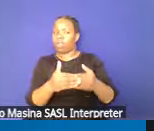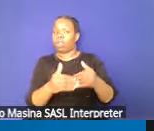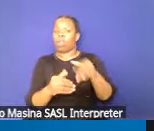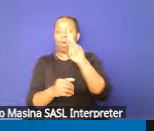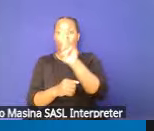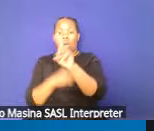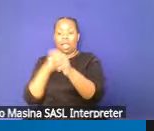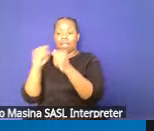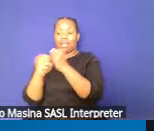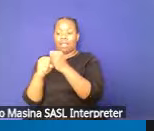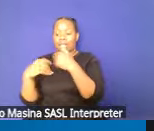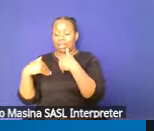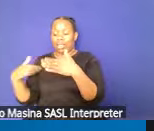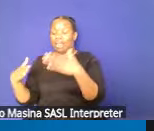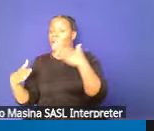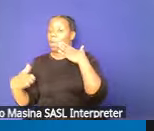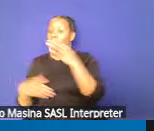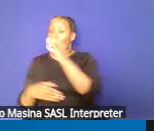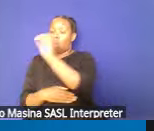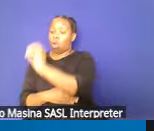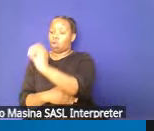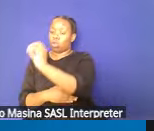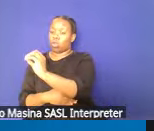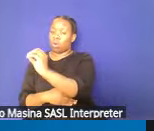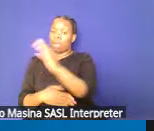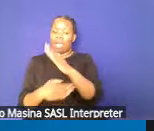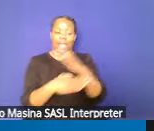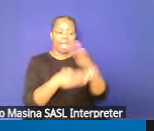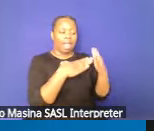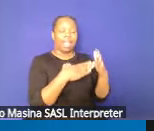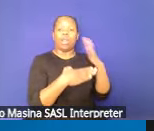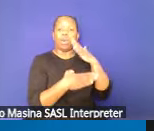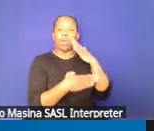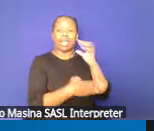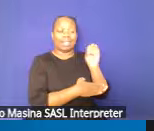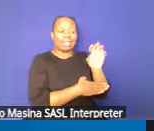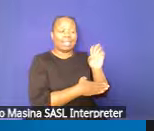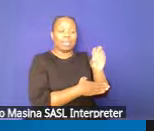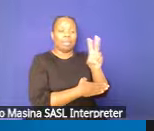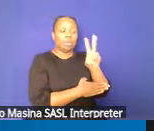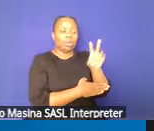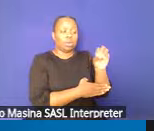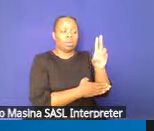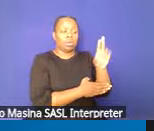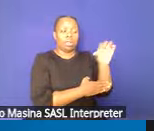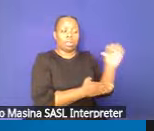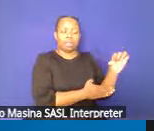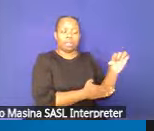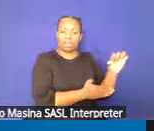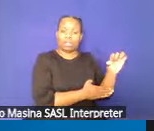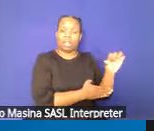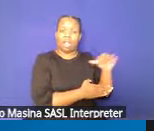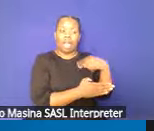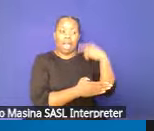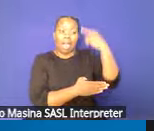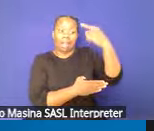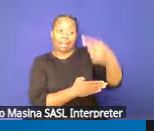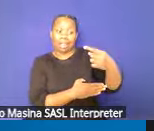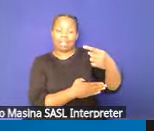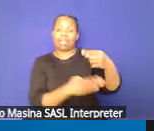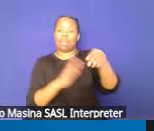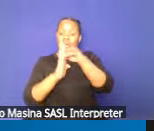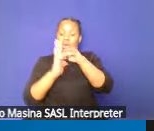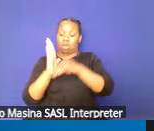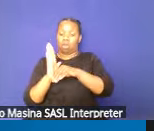in October, which will end in September 2026. And then we will have another incubation program for the next